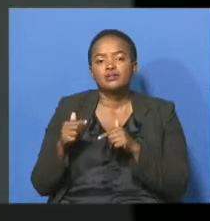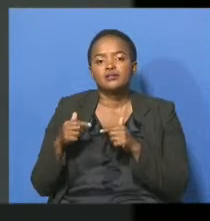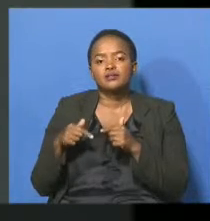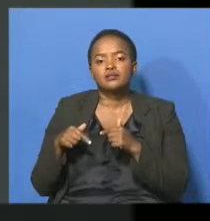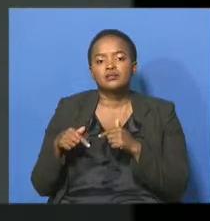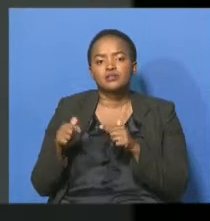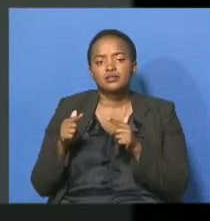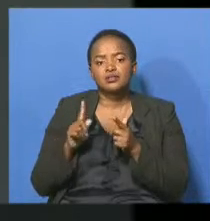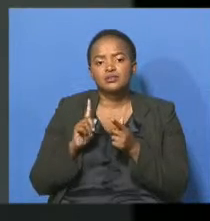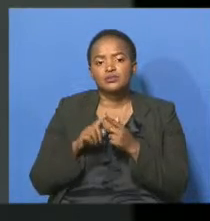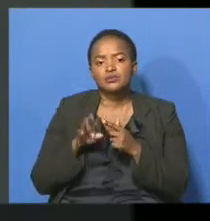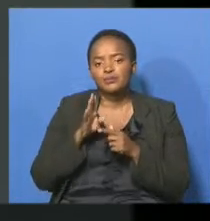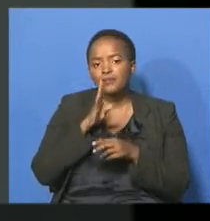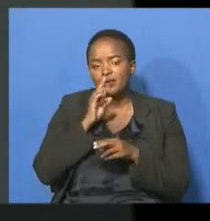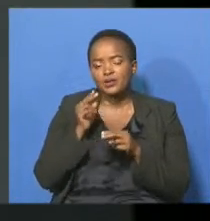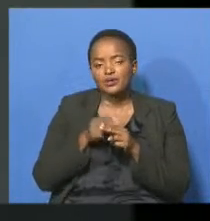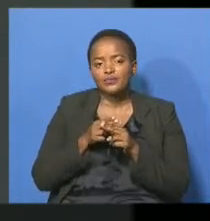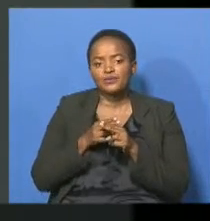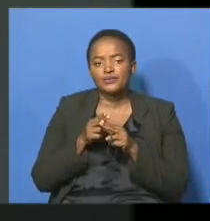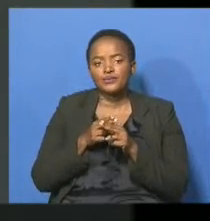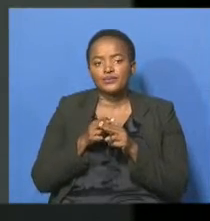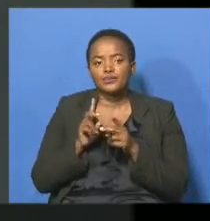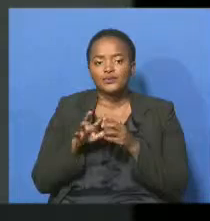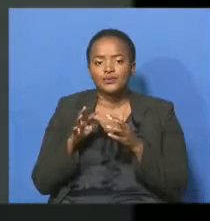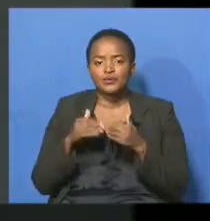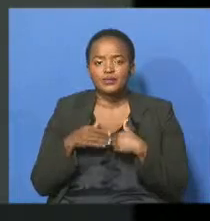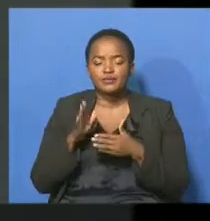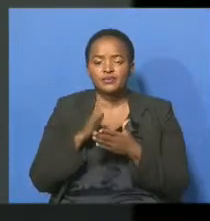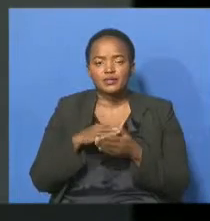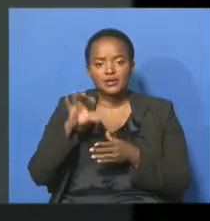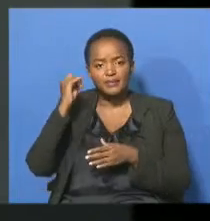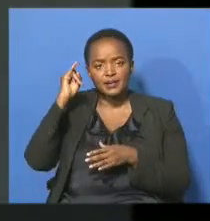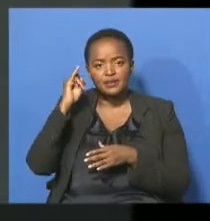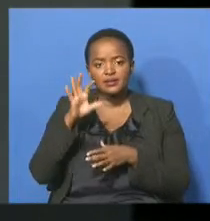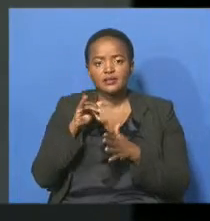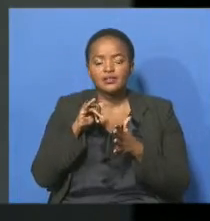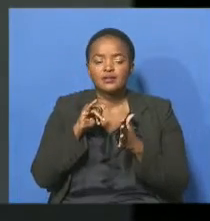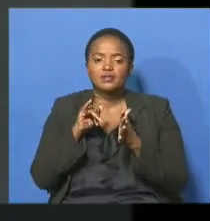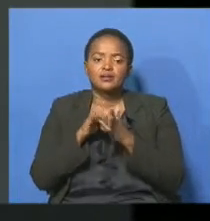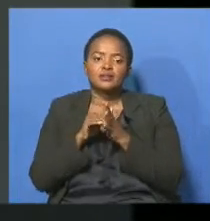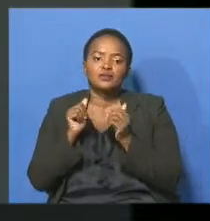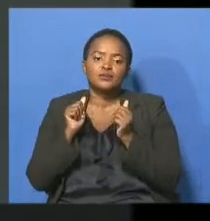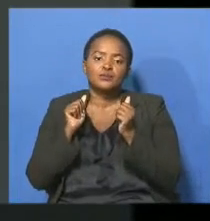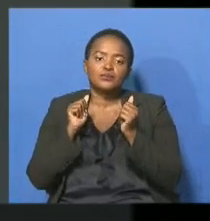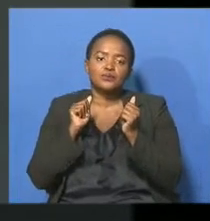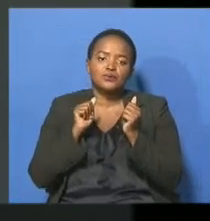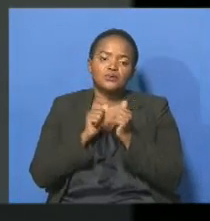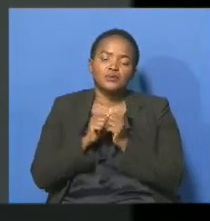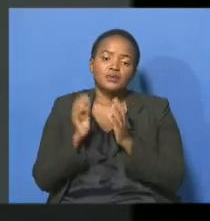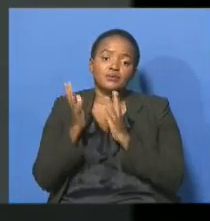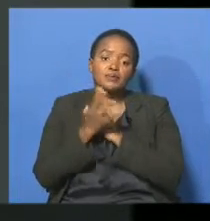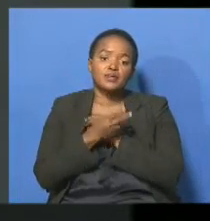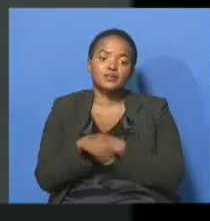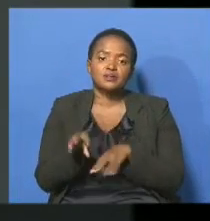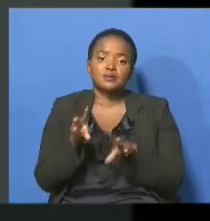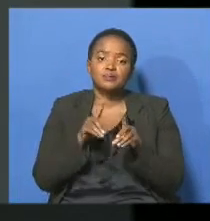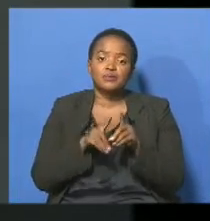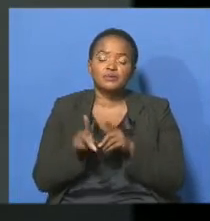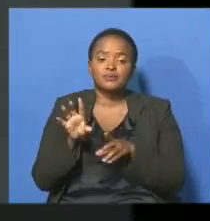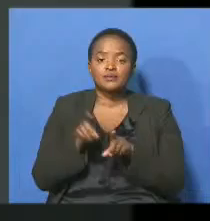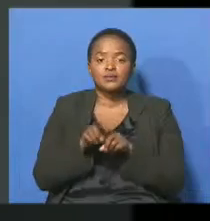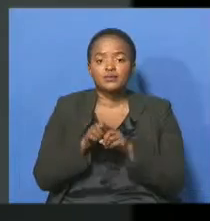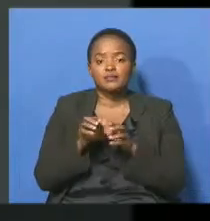to be brief and probably come up with a suggestion nna ke akanya gore mo go ya missing persons ya ka